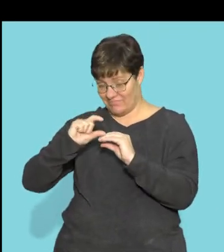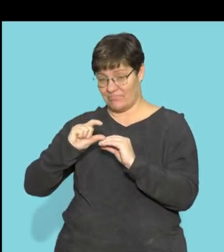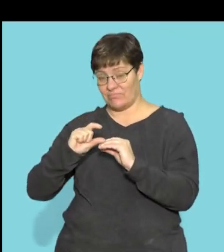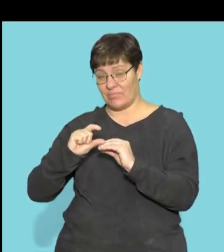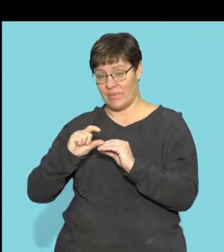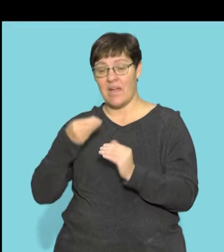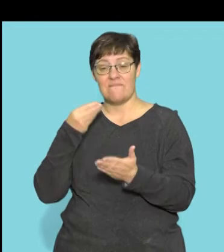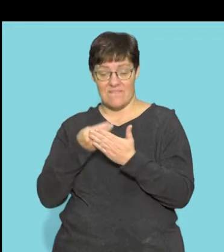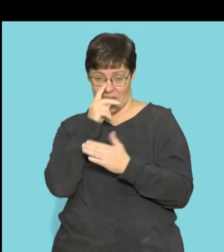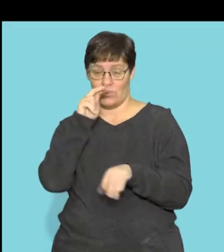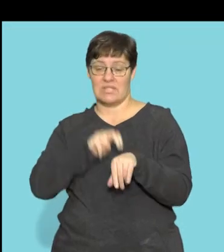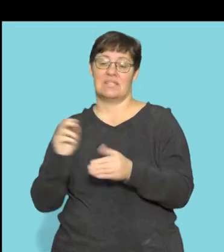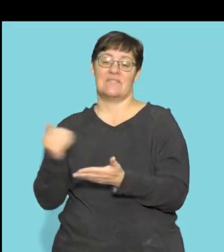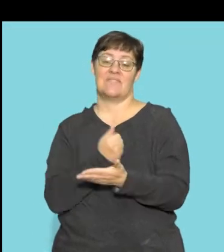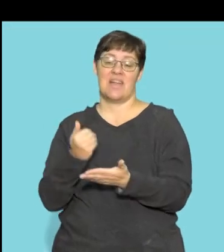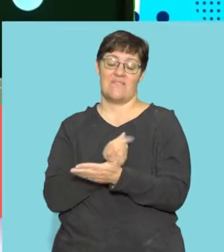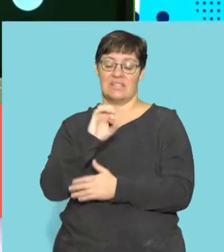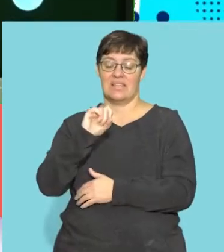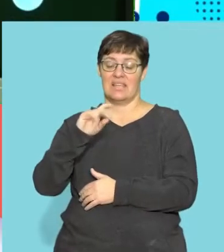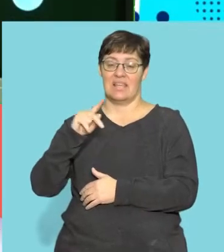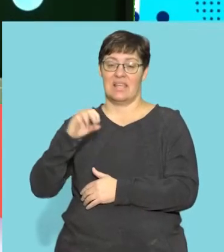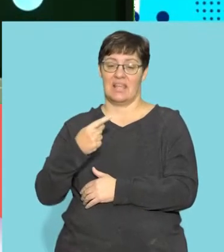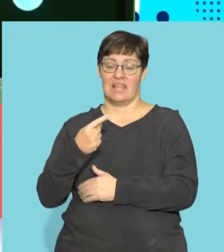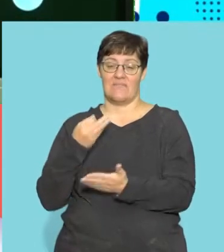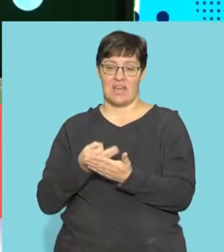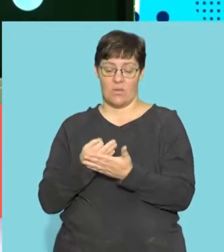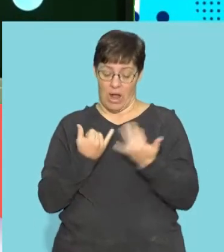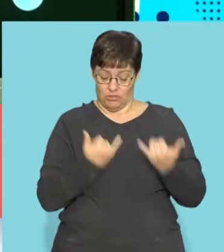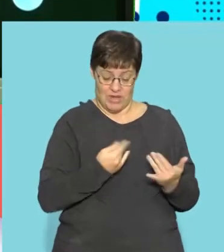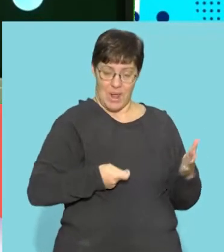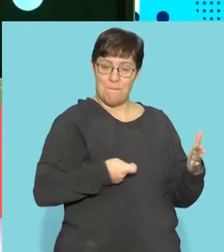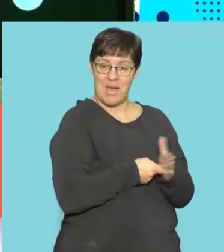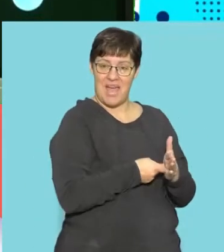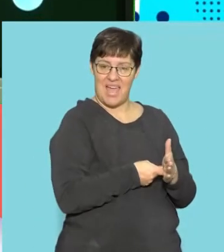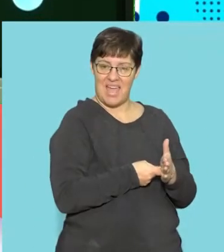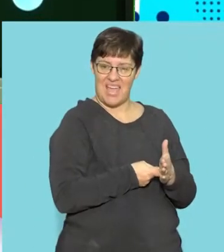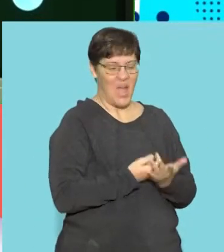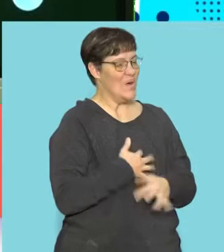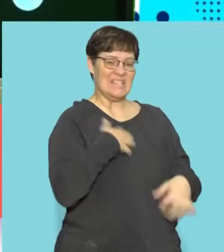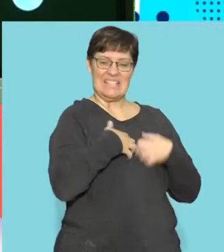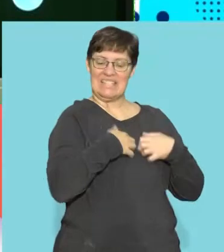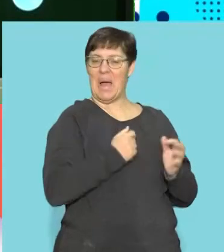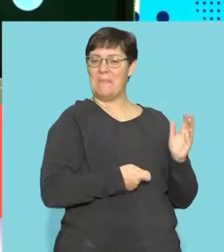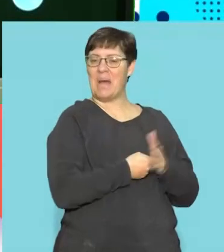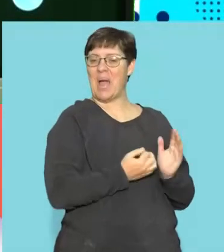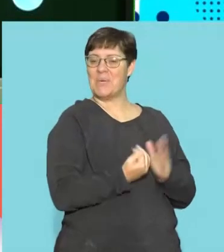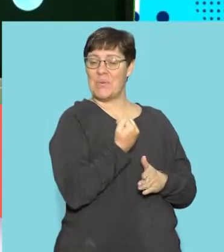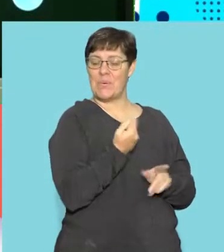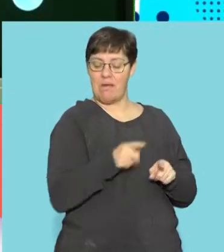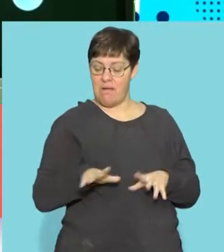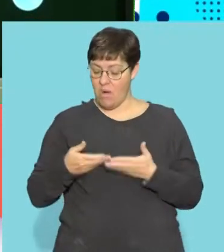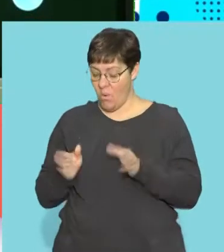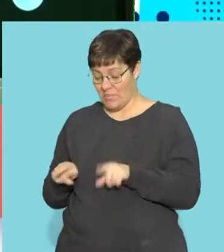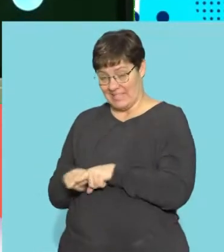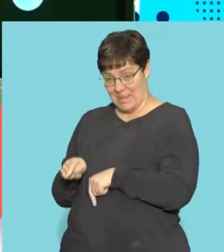particular company. Meaning, as I just buy the truck today as my company,